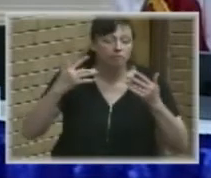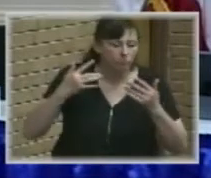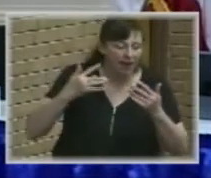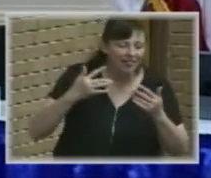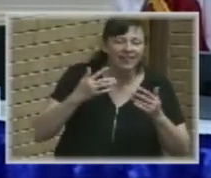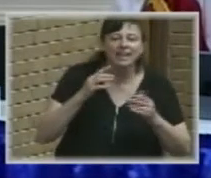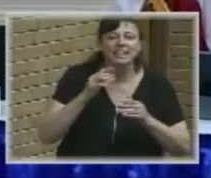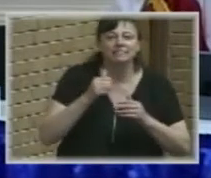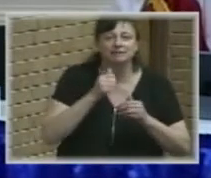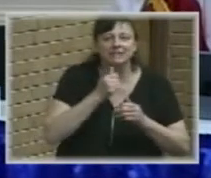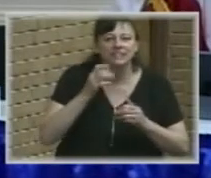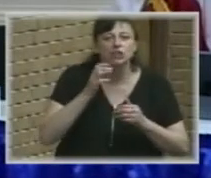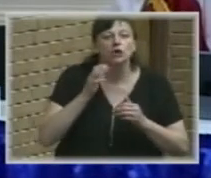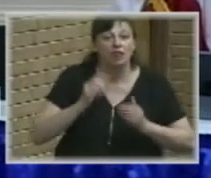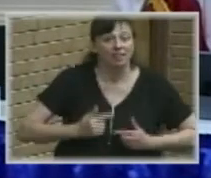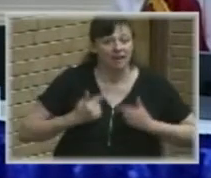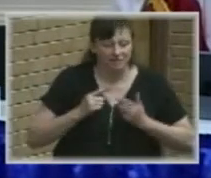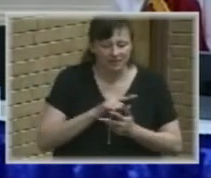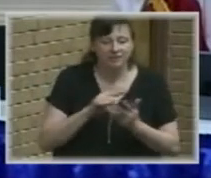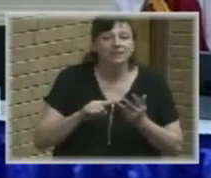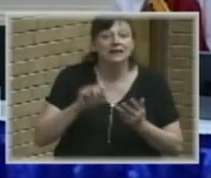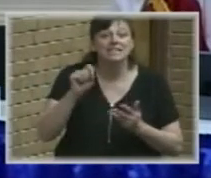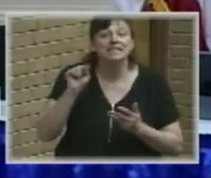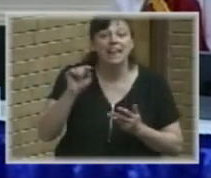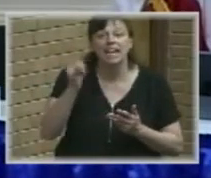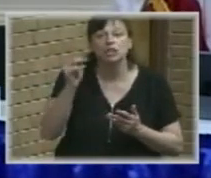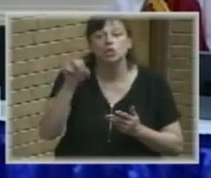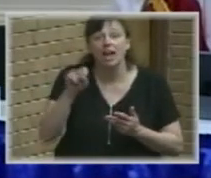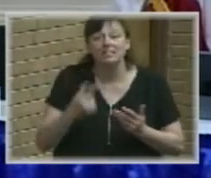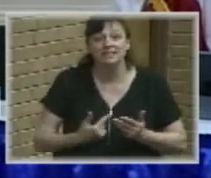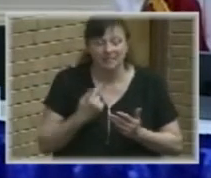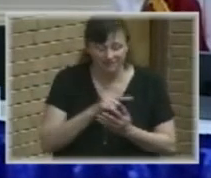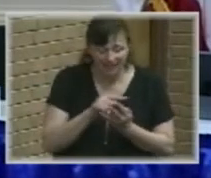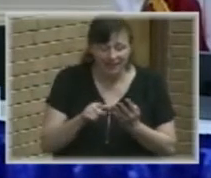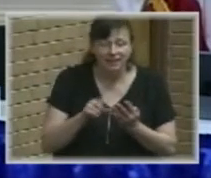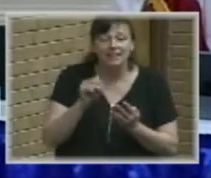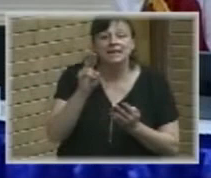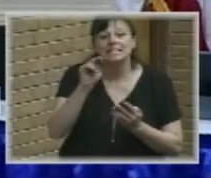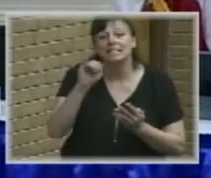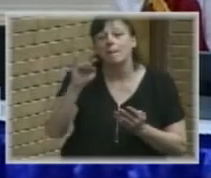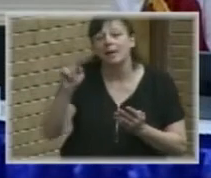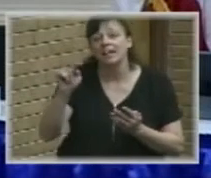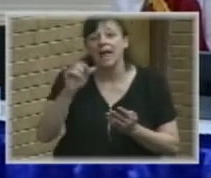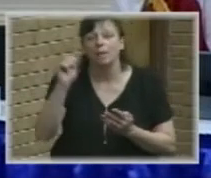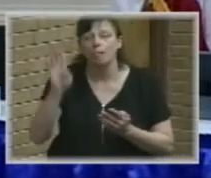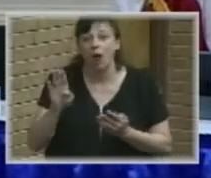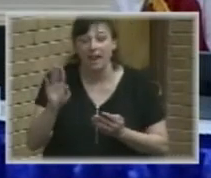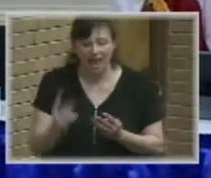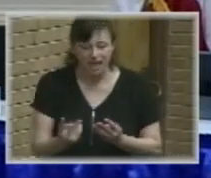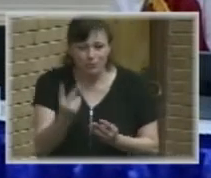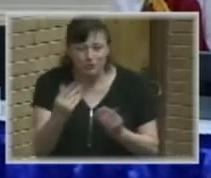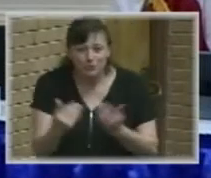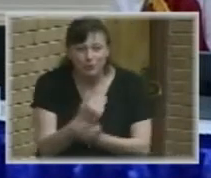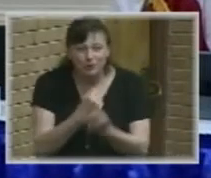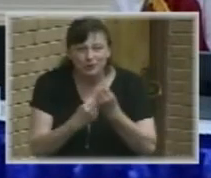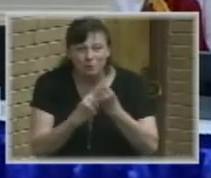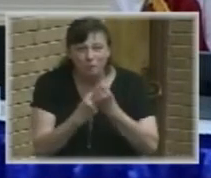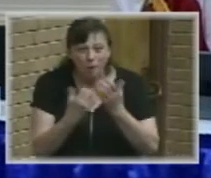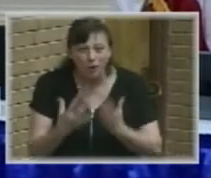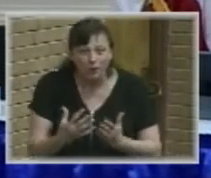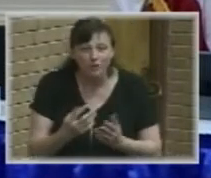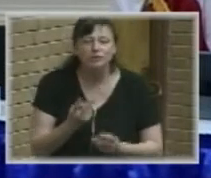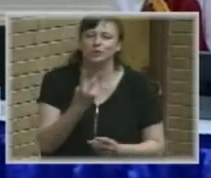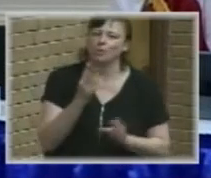Living, St. John's Living, the Summit at Brighton, and 2 new sponsors this year, 2 great